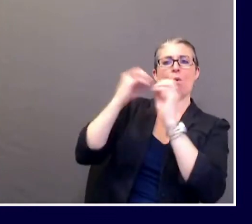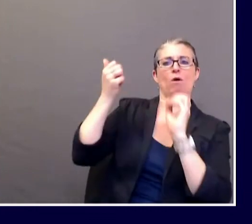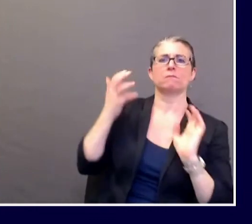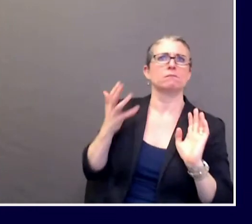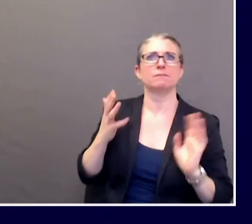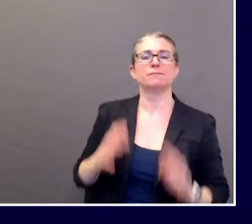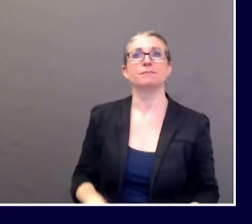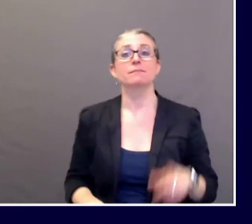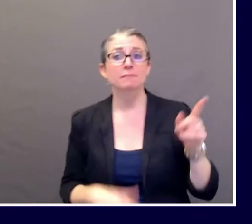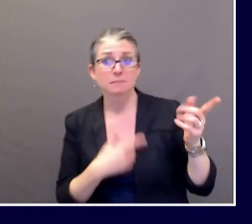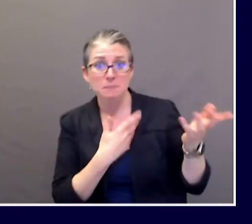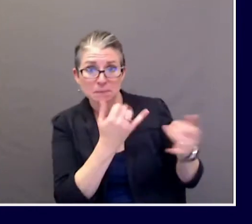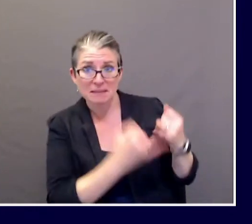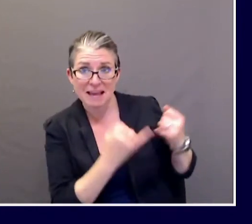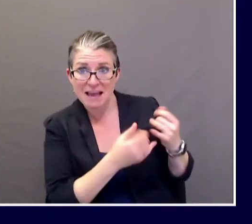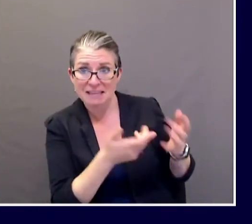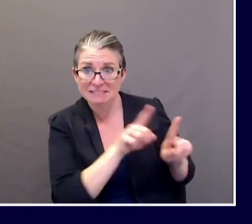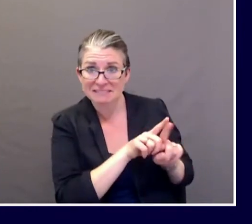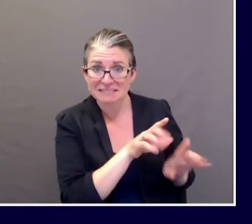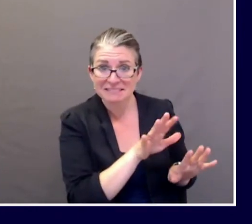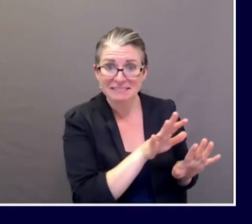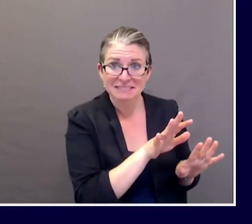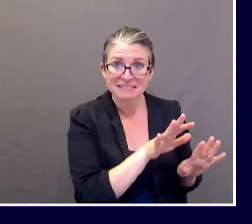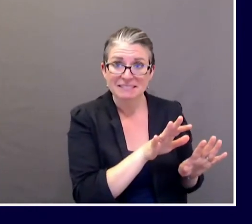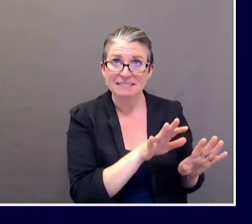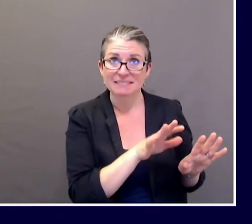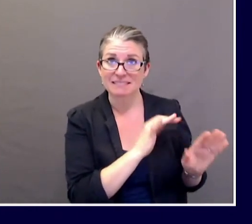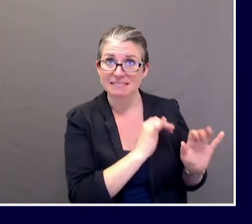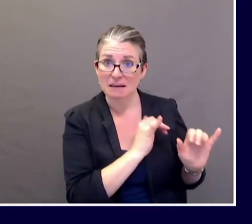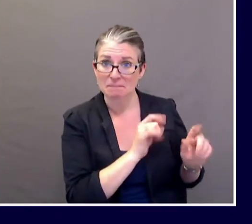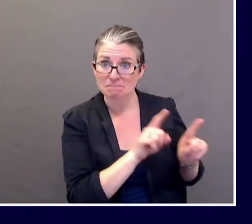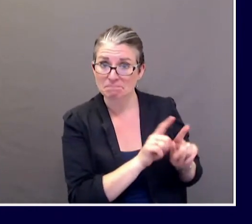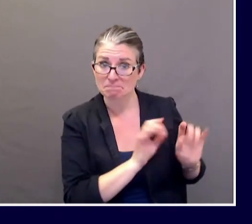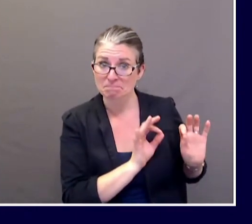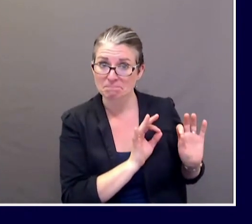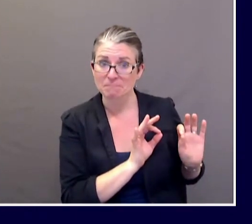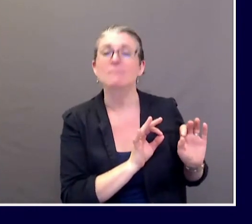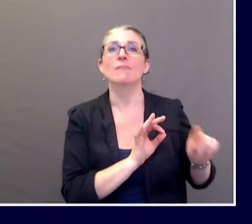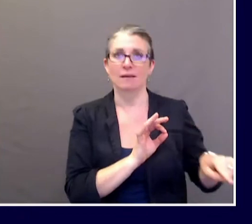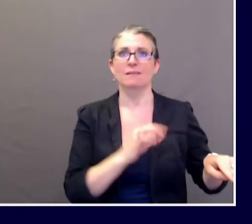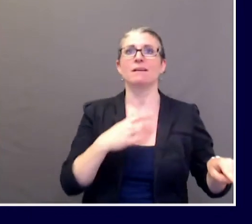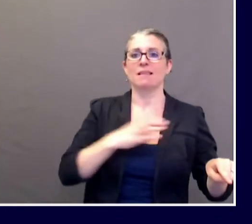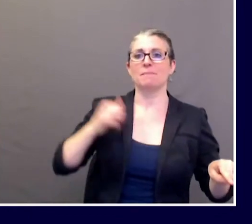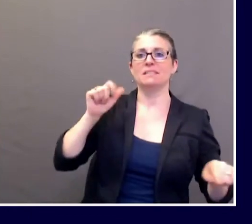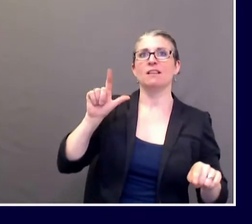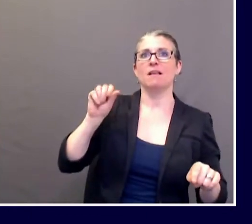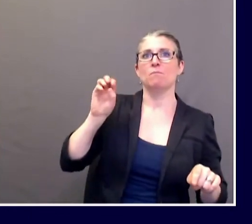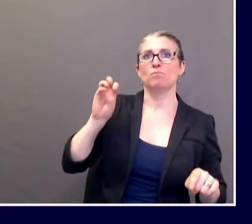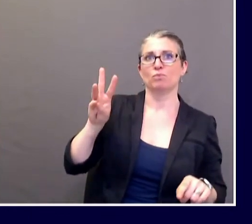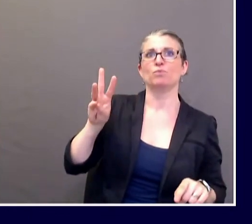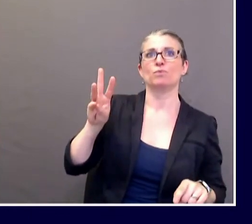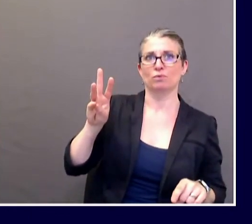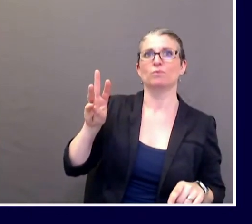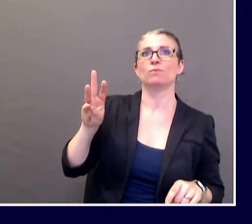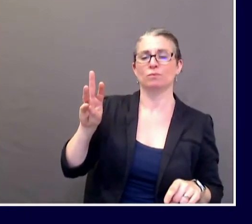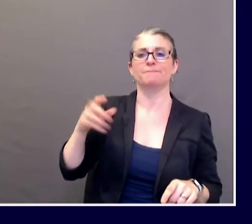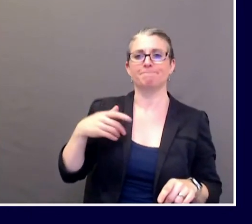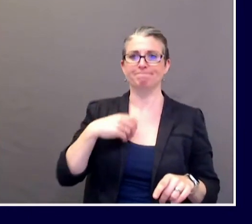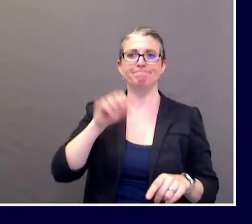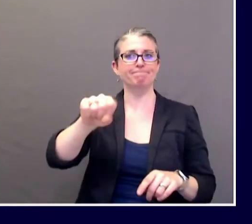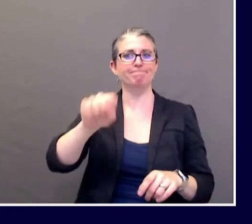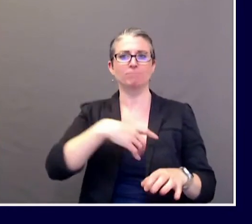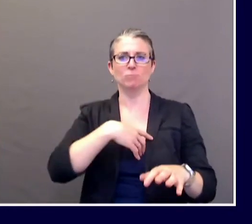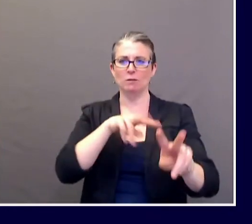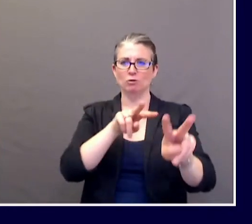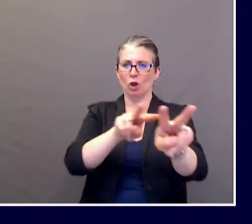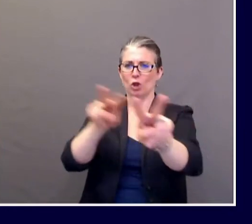we track our data, look at the trends and see what can change here in Maine, we will act as we did today with